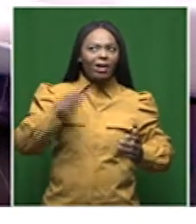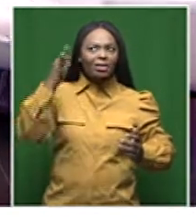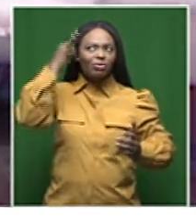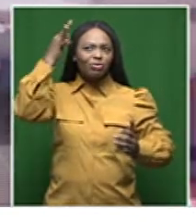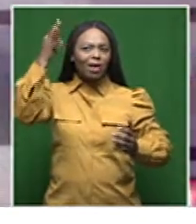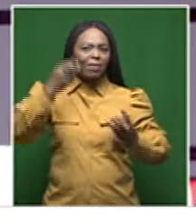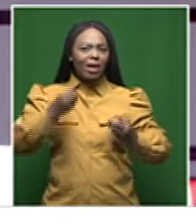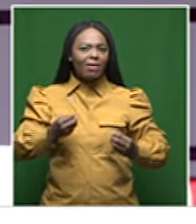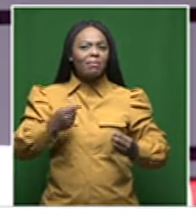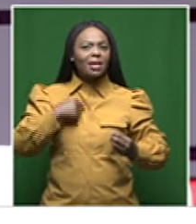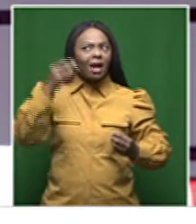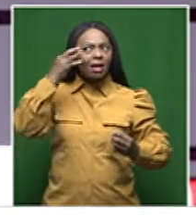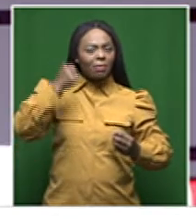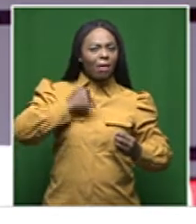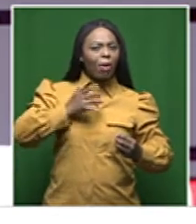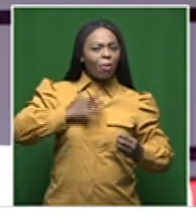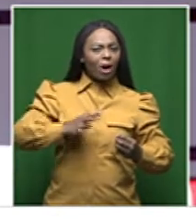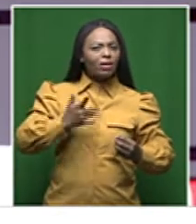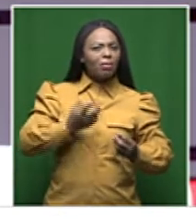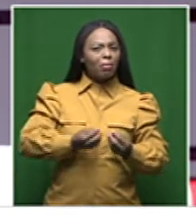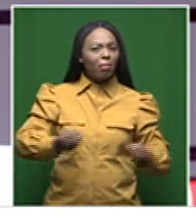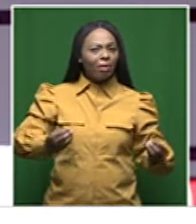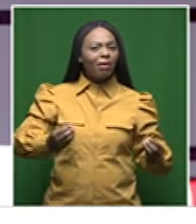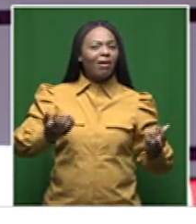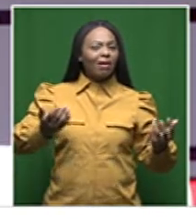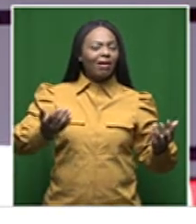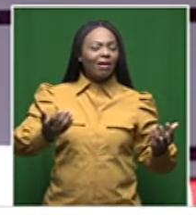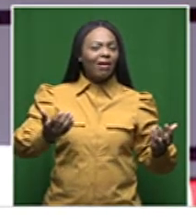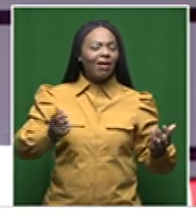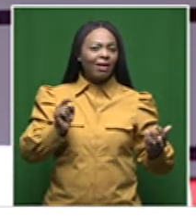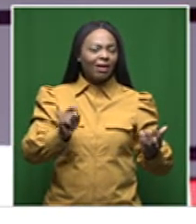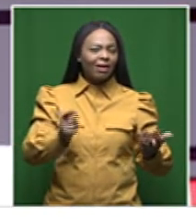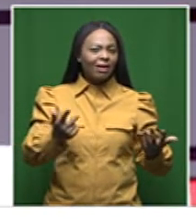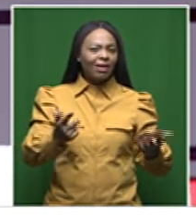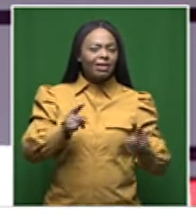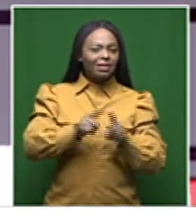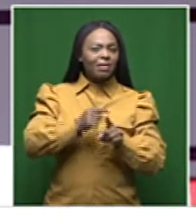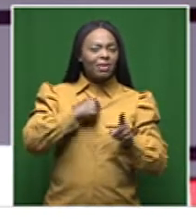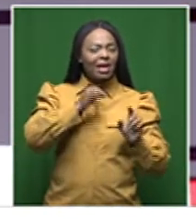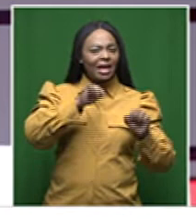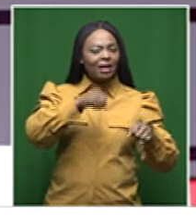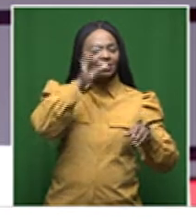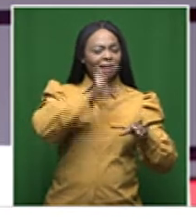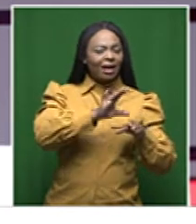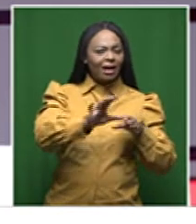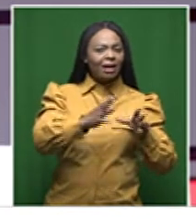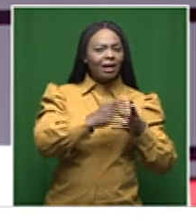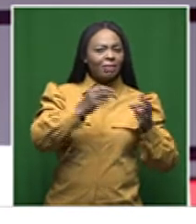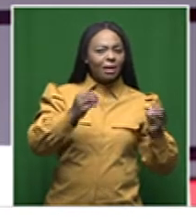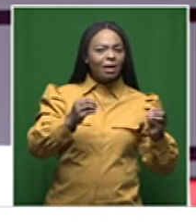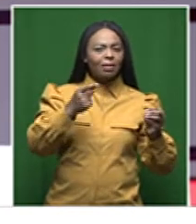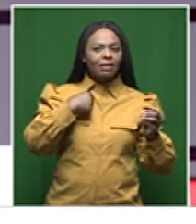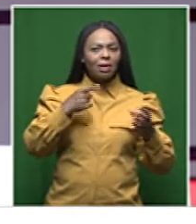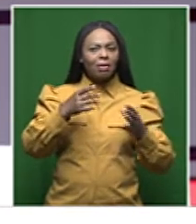mother was one of the things that I wanted to be. And here I am at the prime of my career. I was ready to